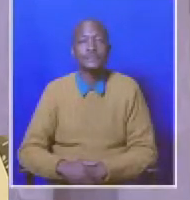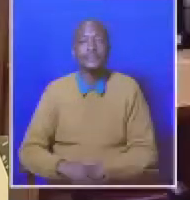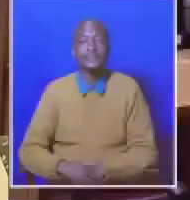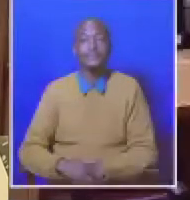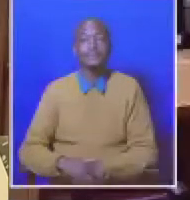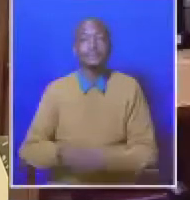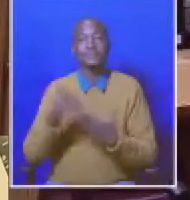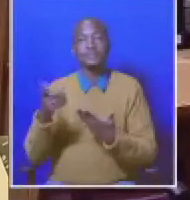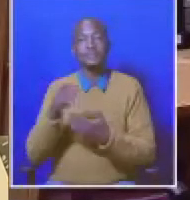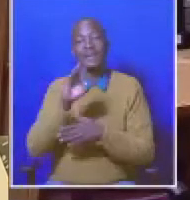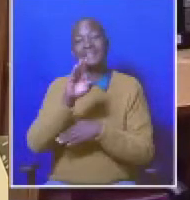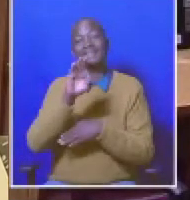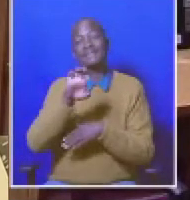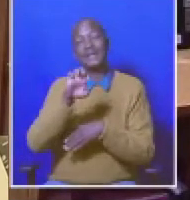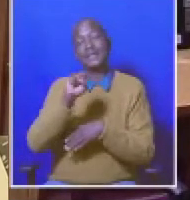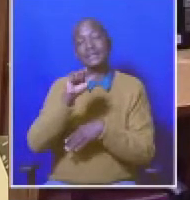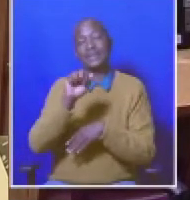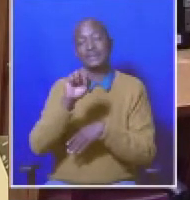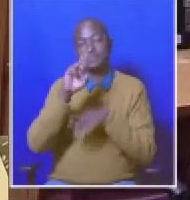Fesser.